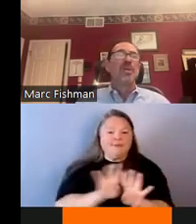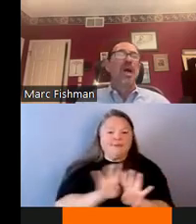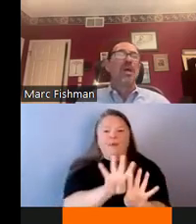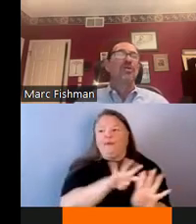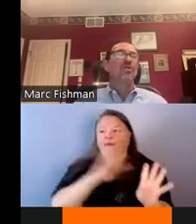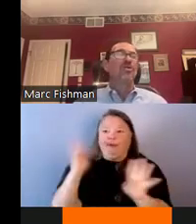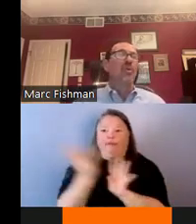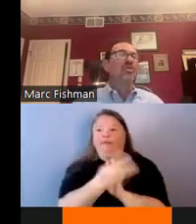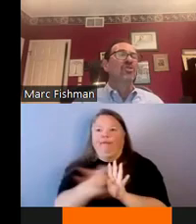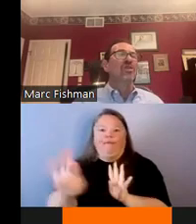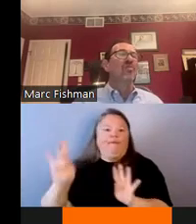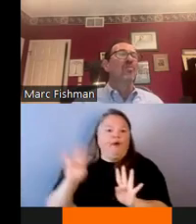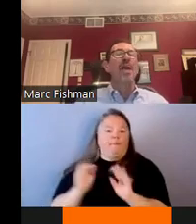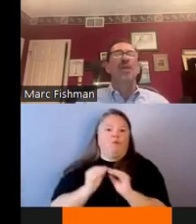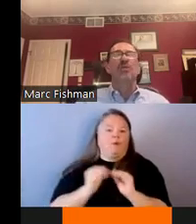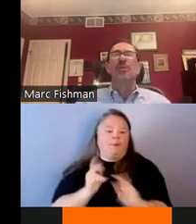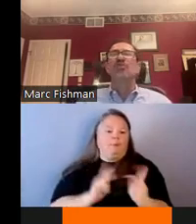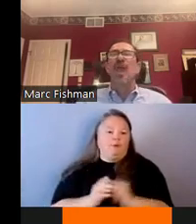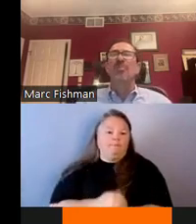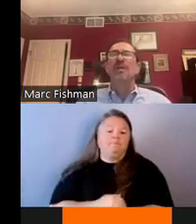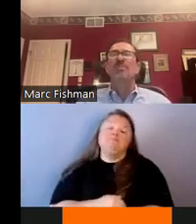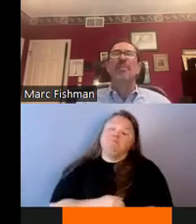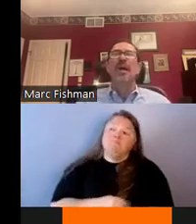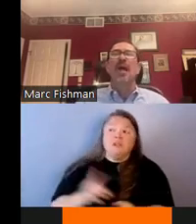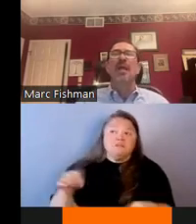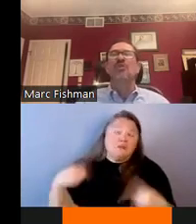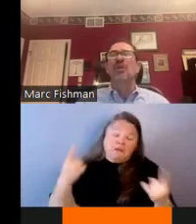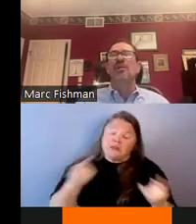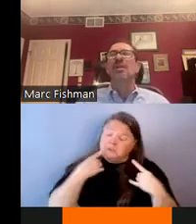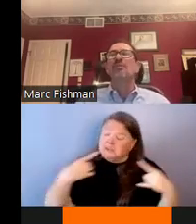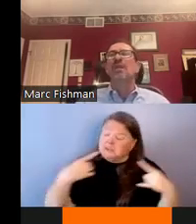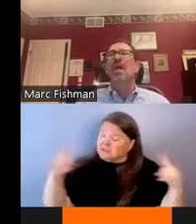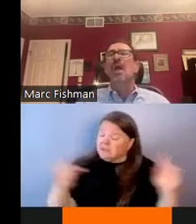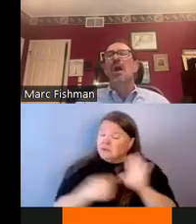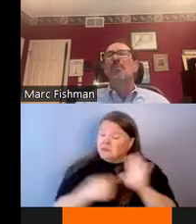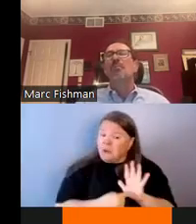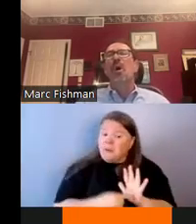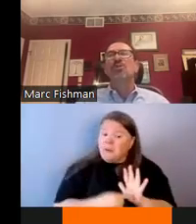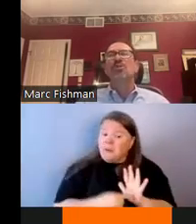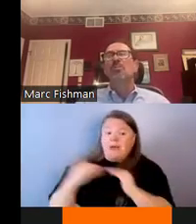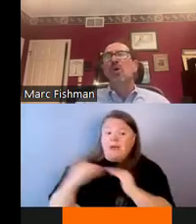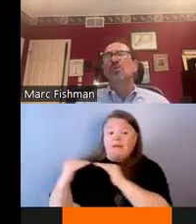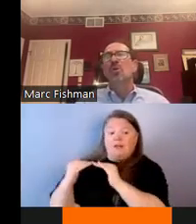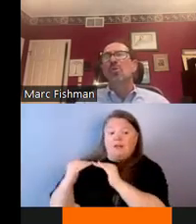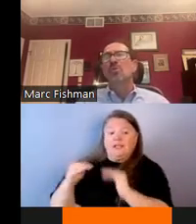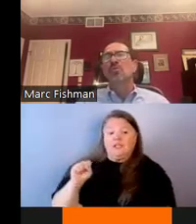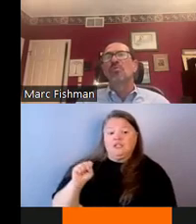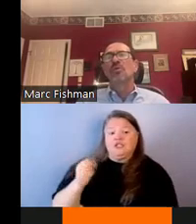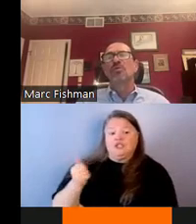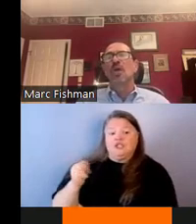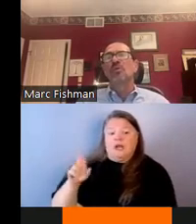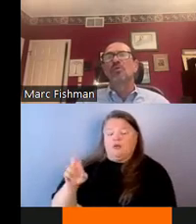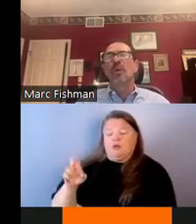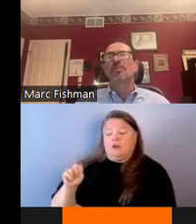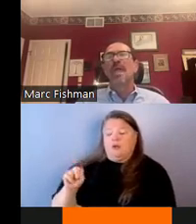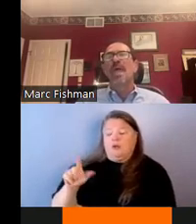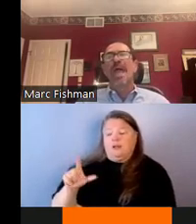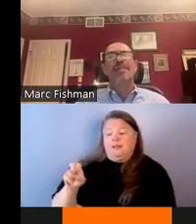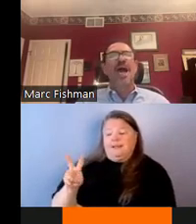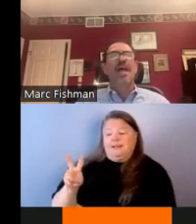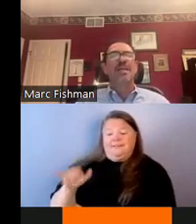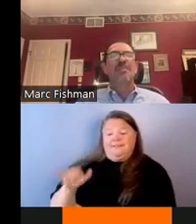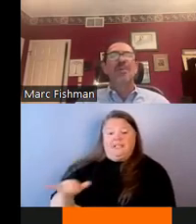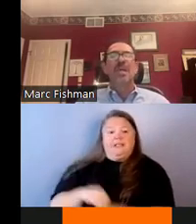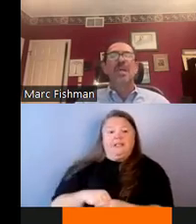So this has been a somewhat successful model. It's been championed by my colleague Sharon Levy up in Boston, but also reproduced